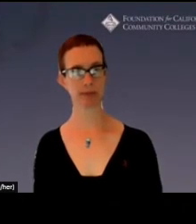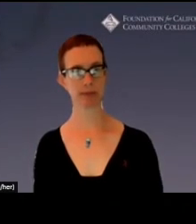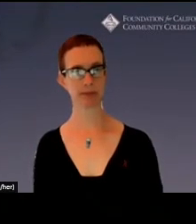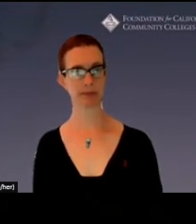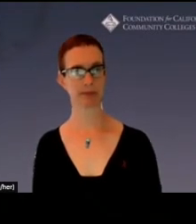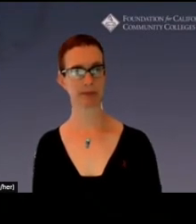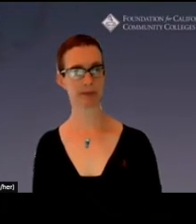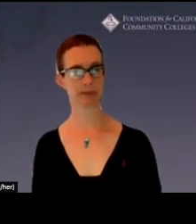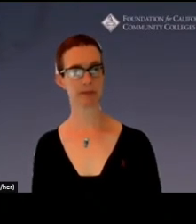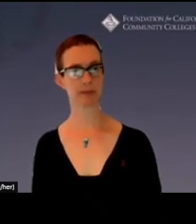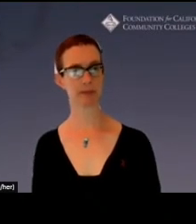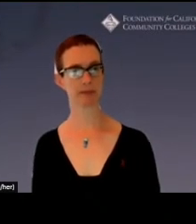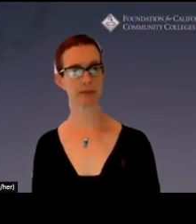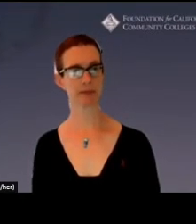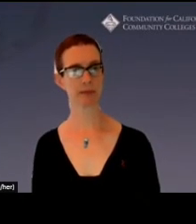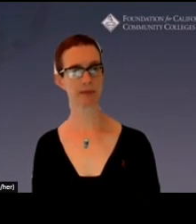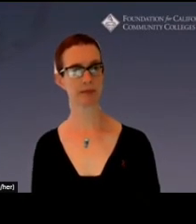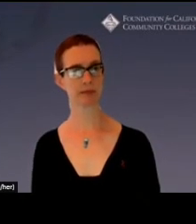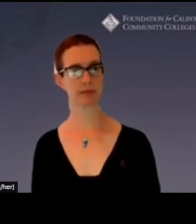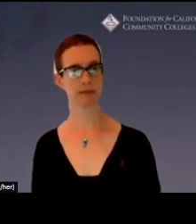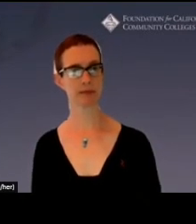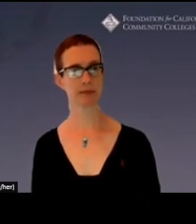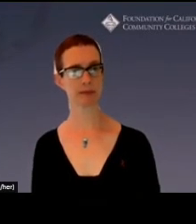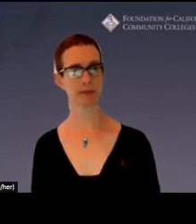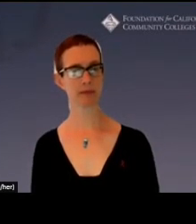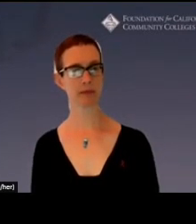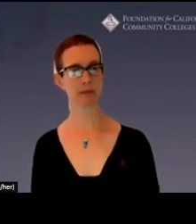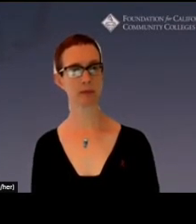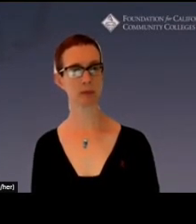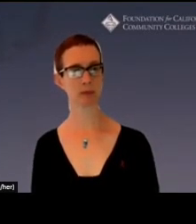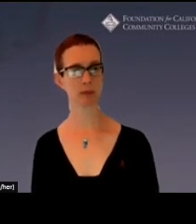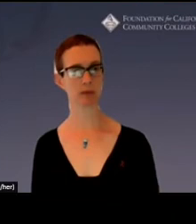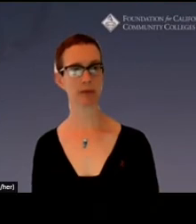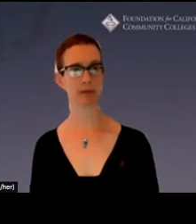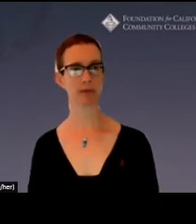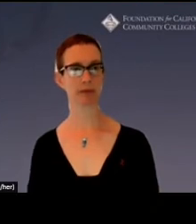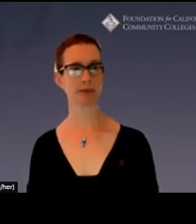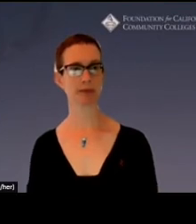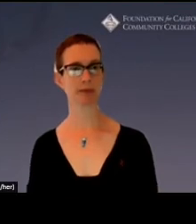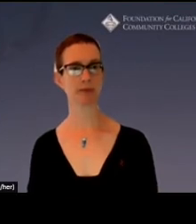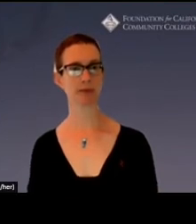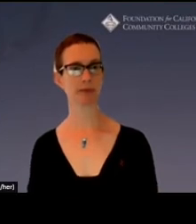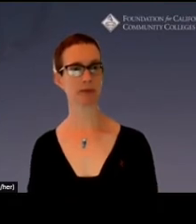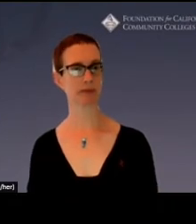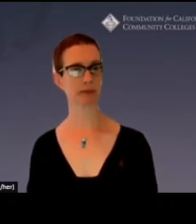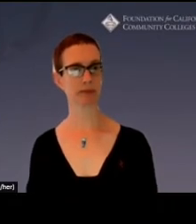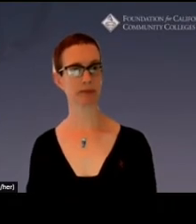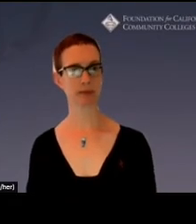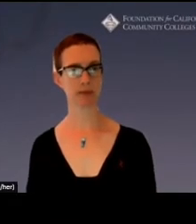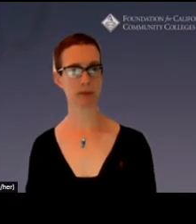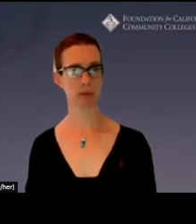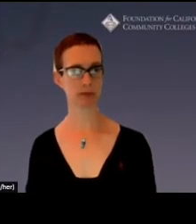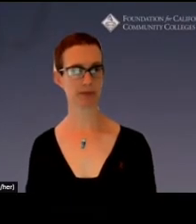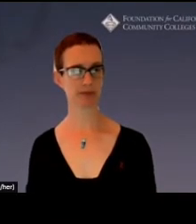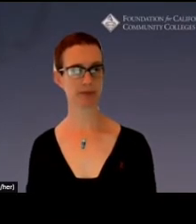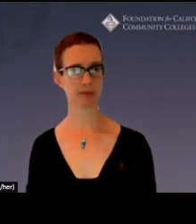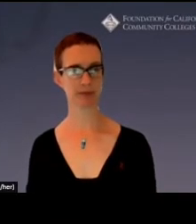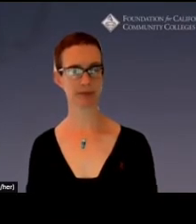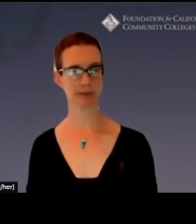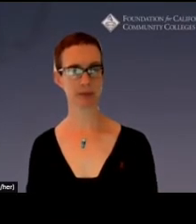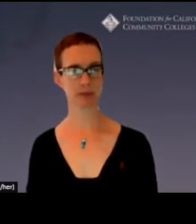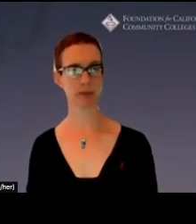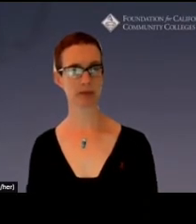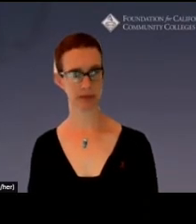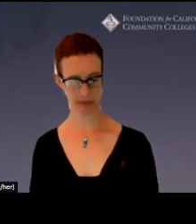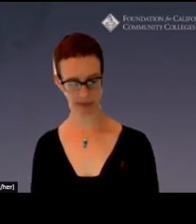move forward with it, which is mostly focused on ensuring that we have usually de-identified